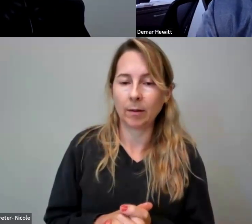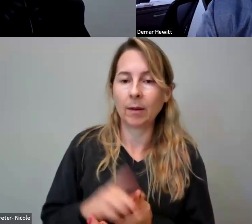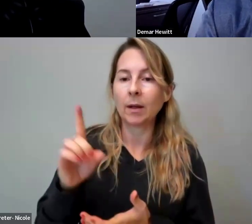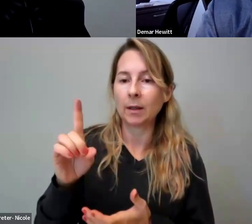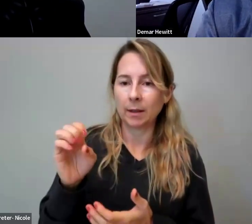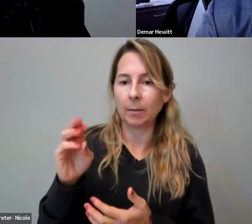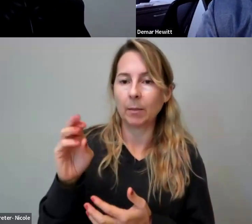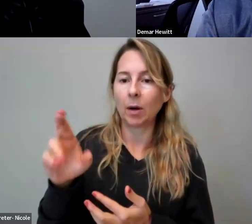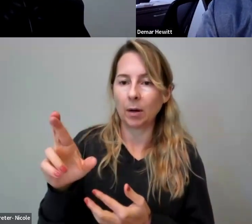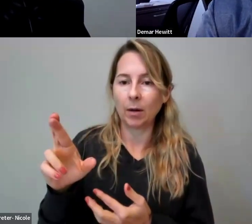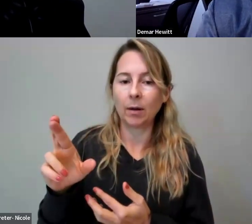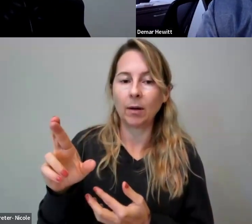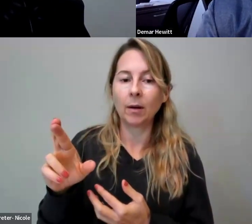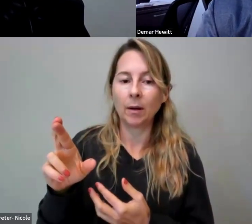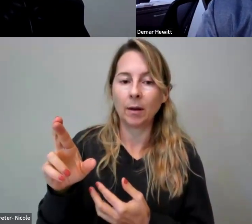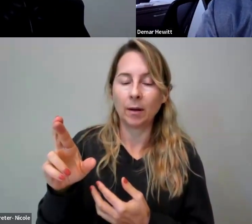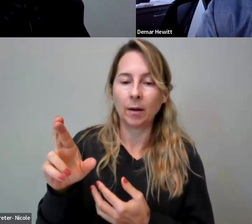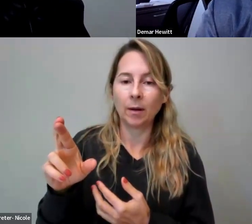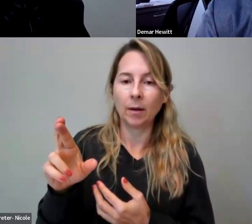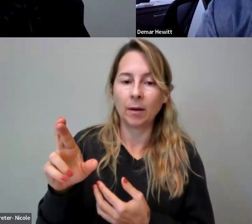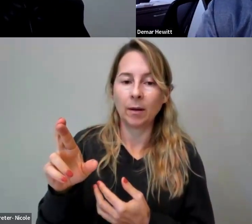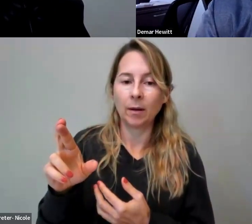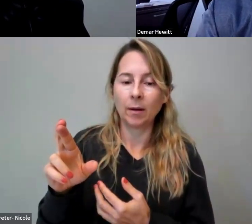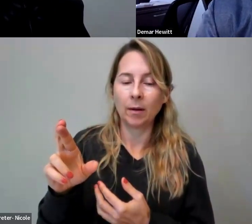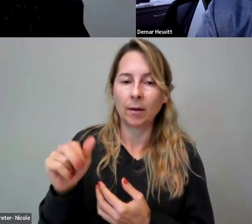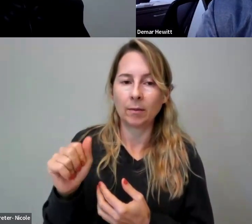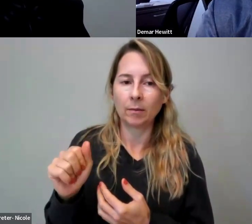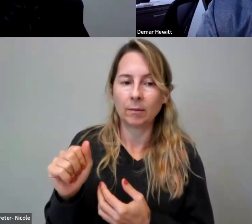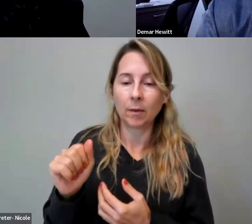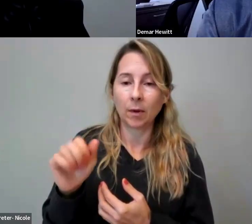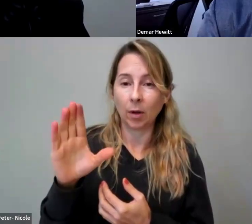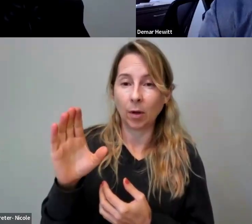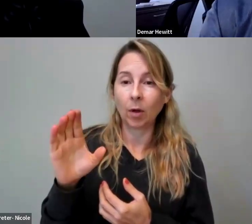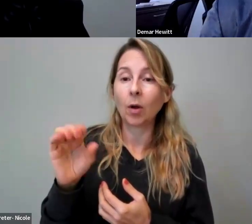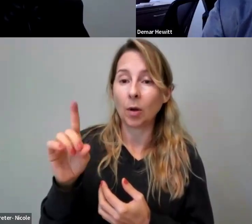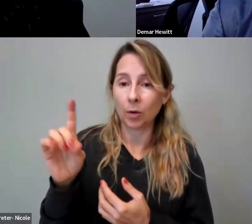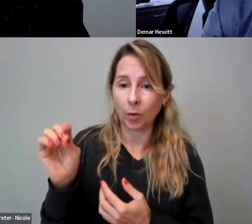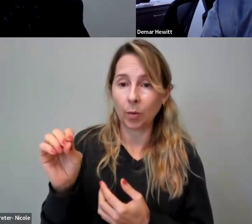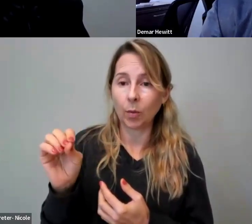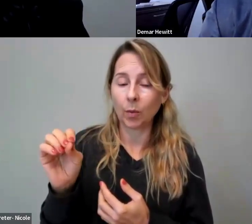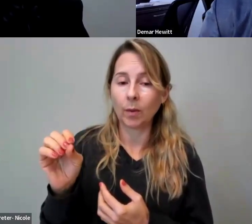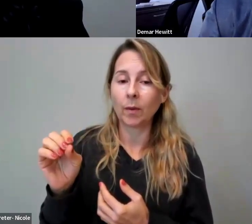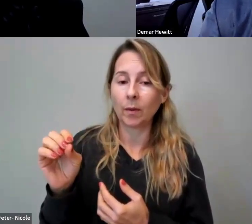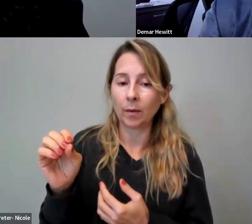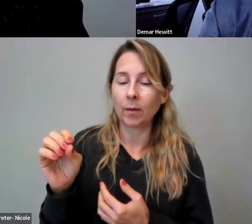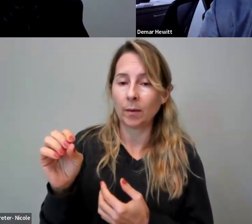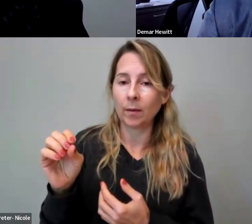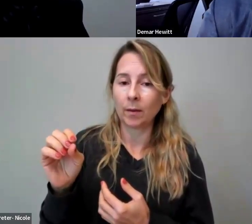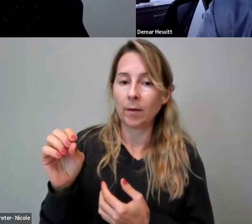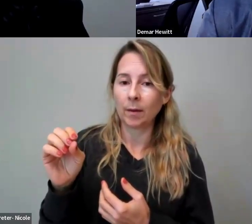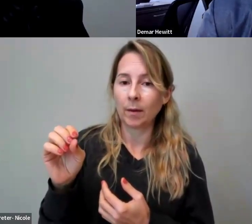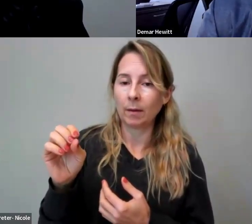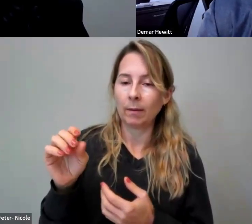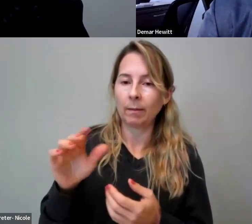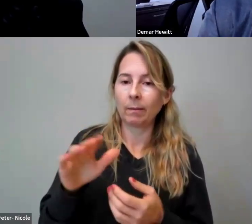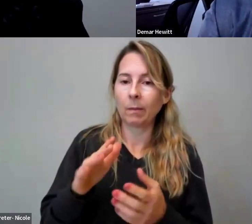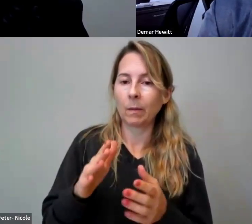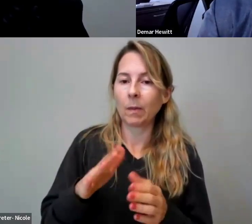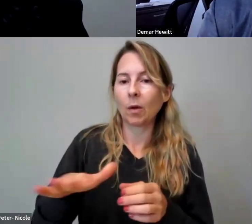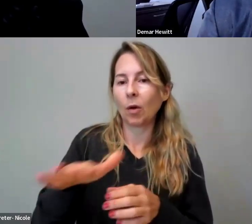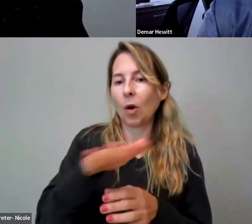Yes, so the condo has an obligation where the common facilities